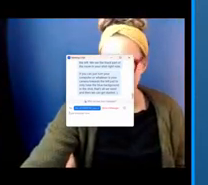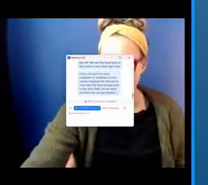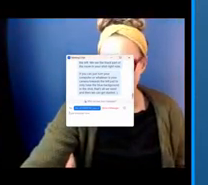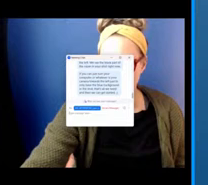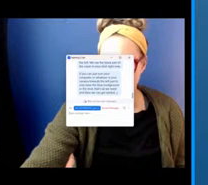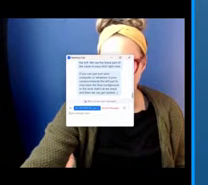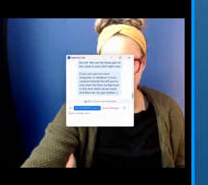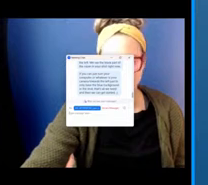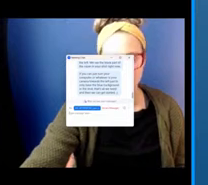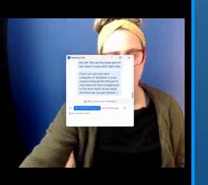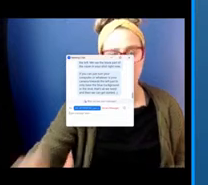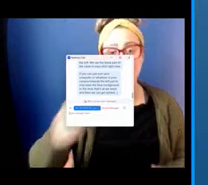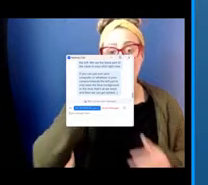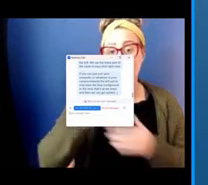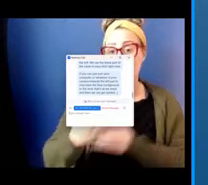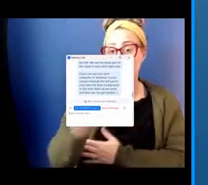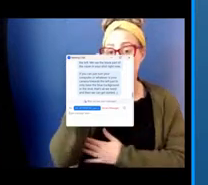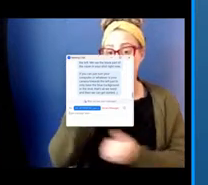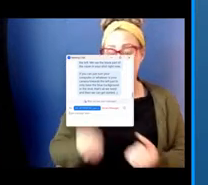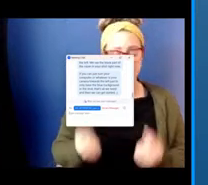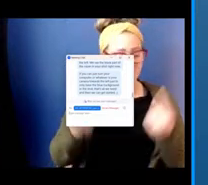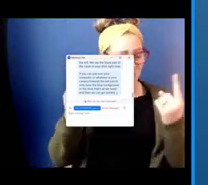so good morning everyone